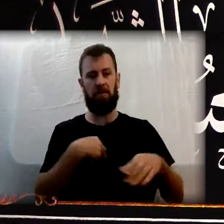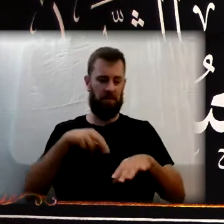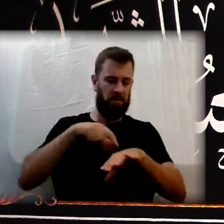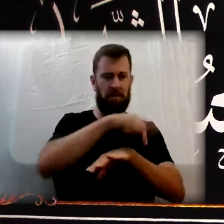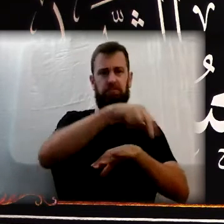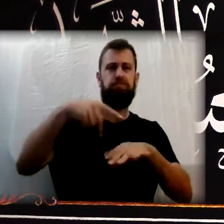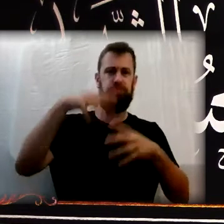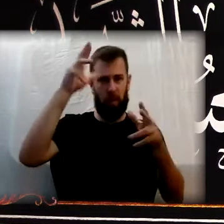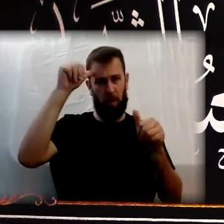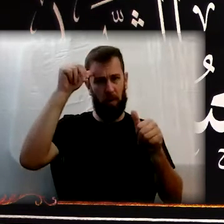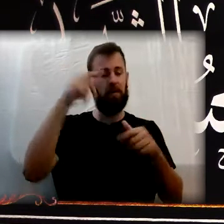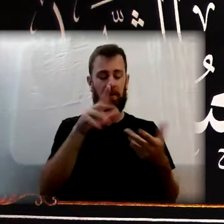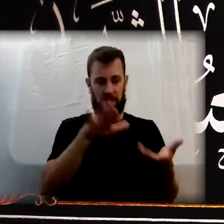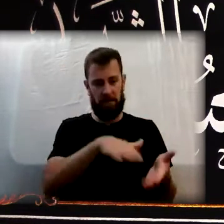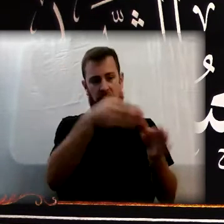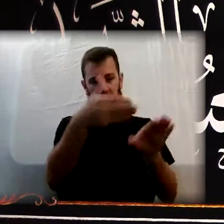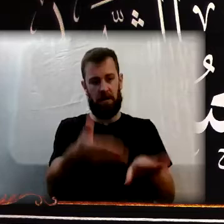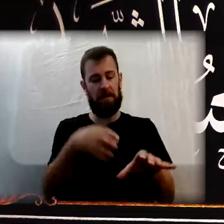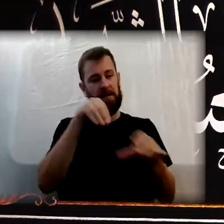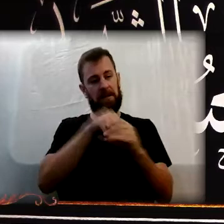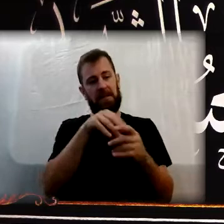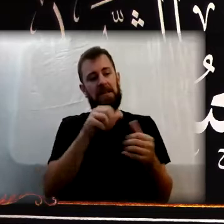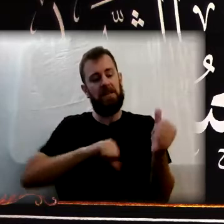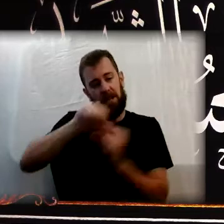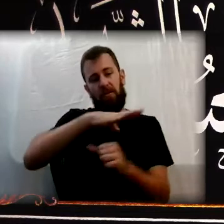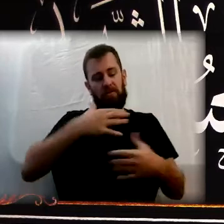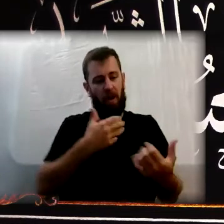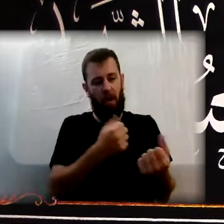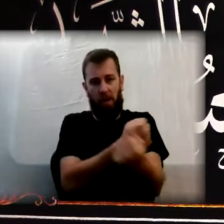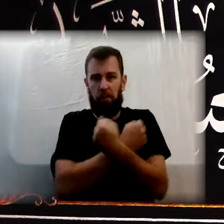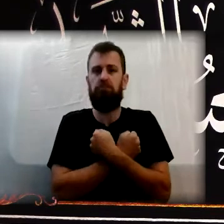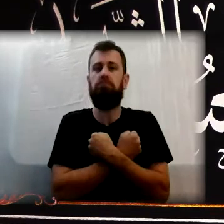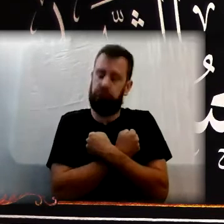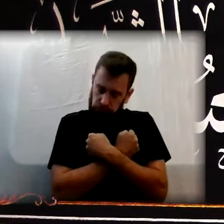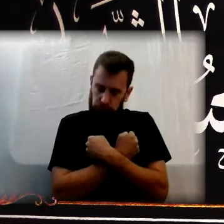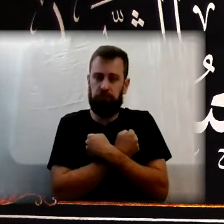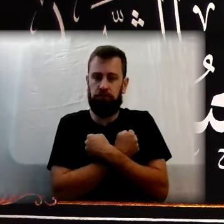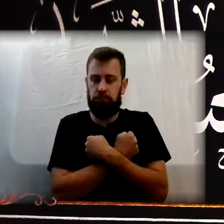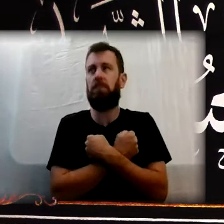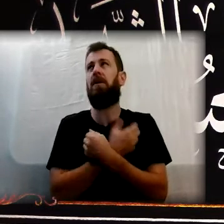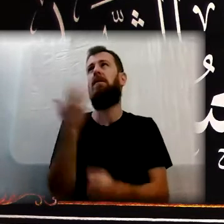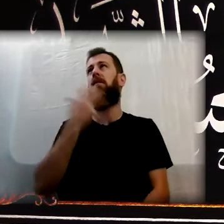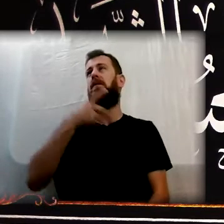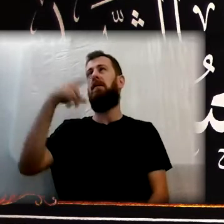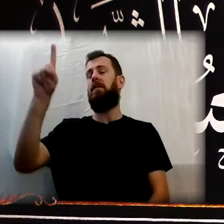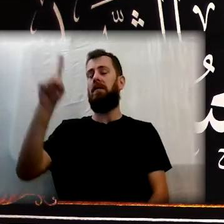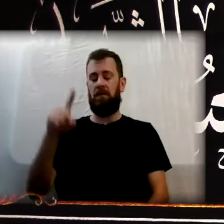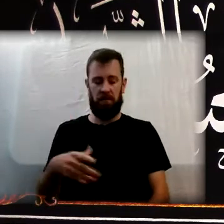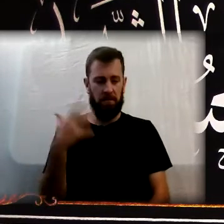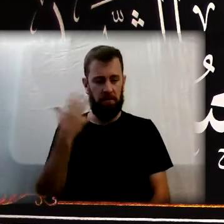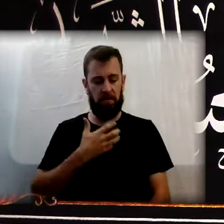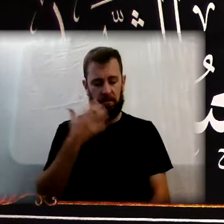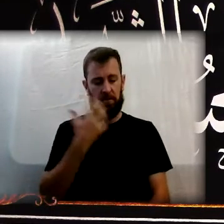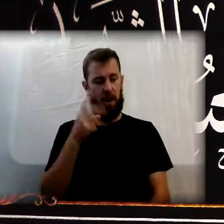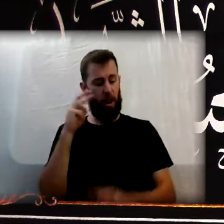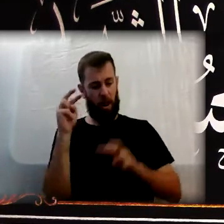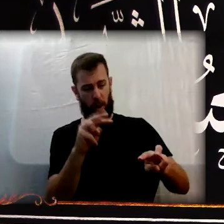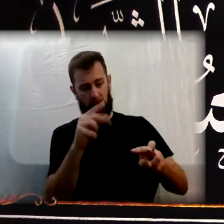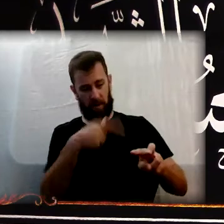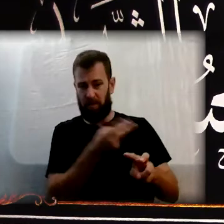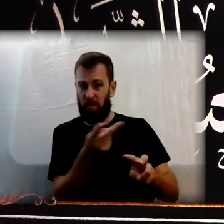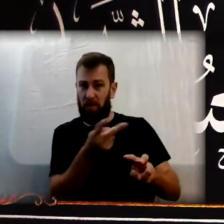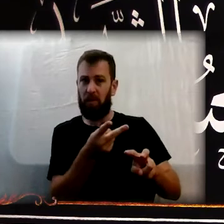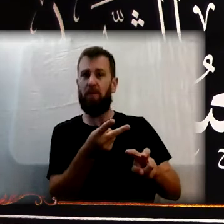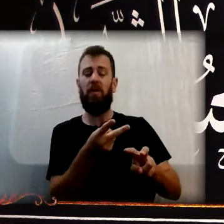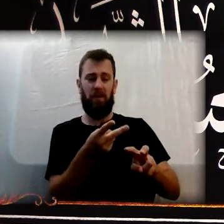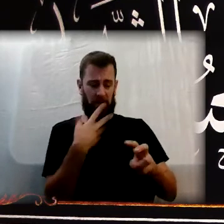the horses and they have died in each other's arms. Allahu Akbar. Allahu Akbar. Look at the dhulm